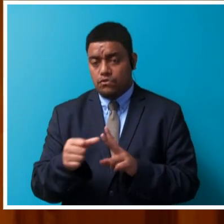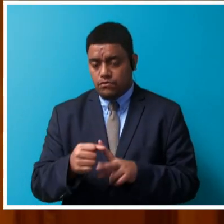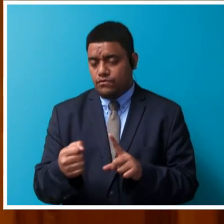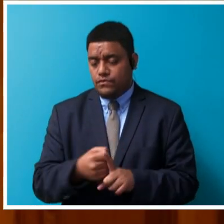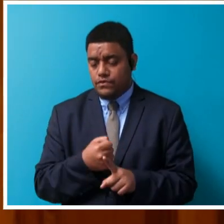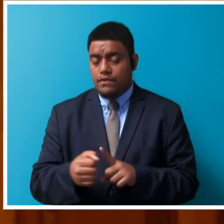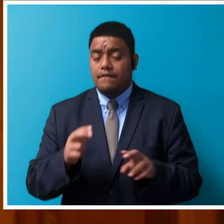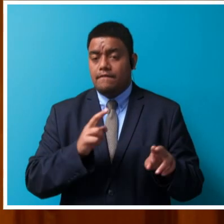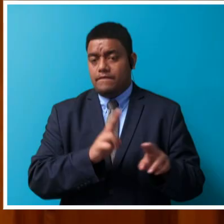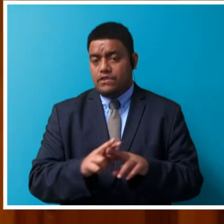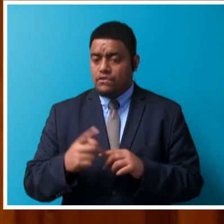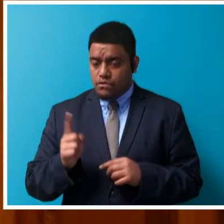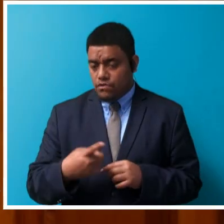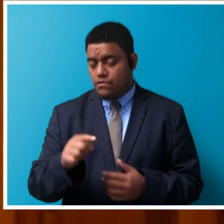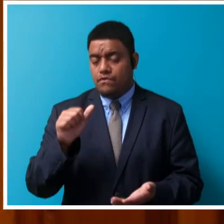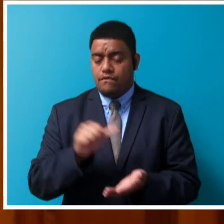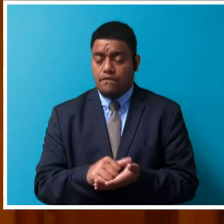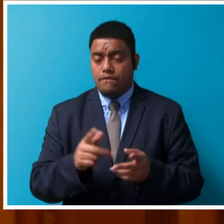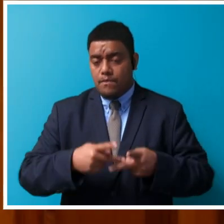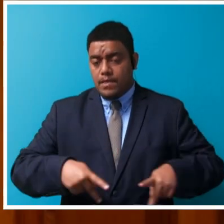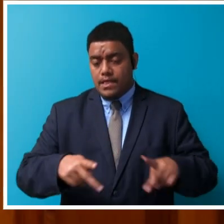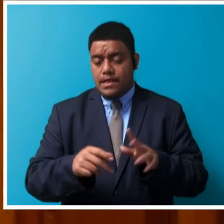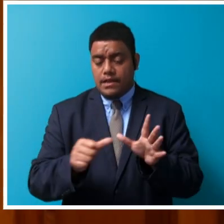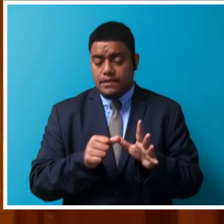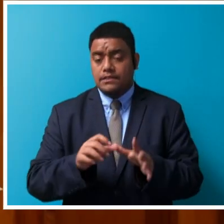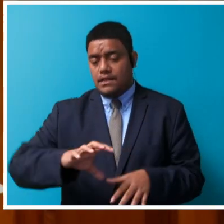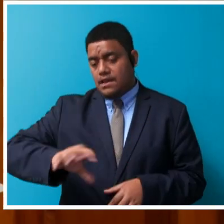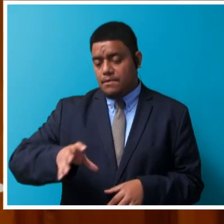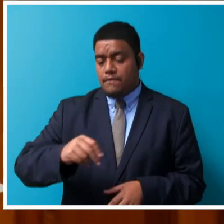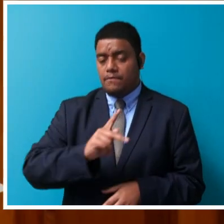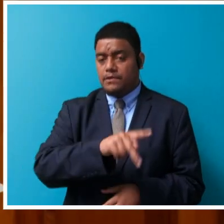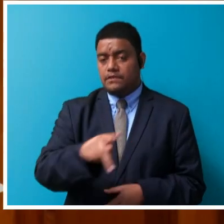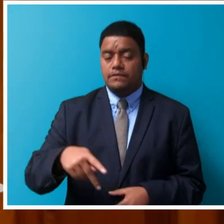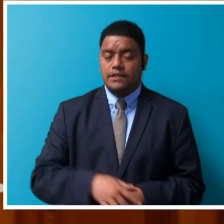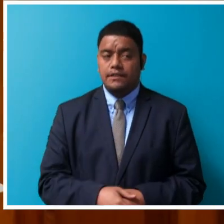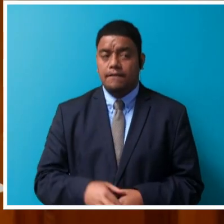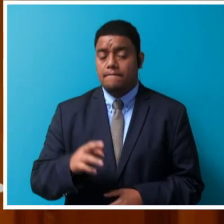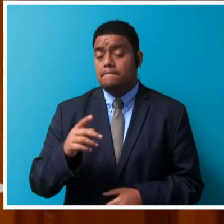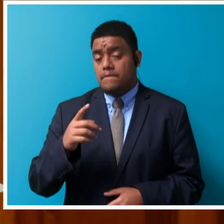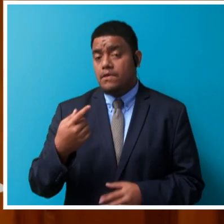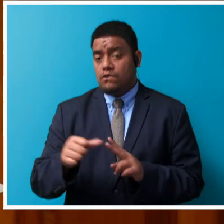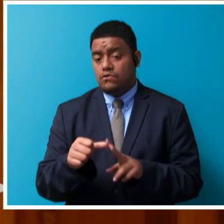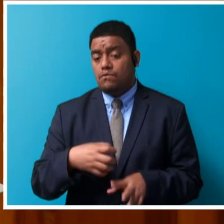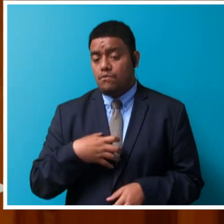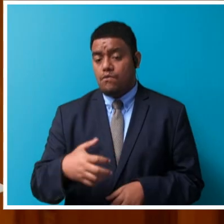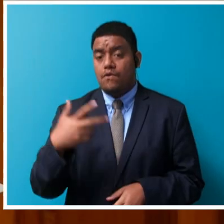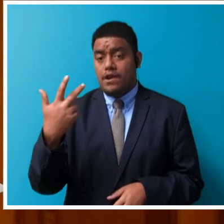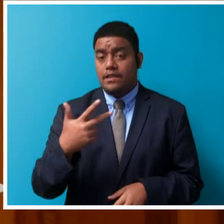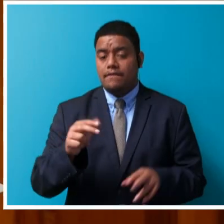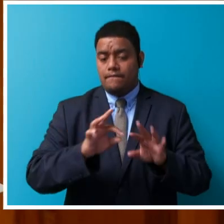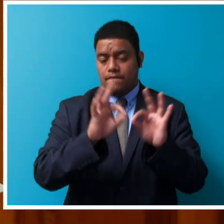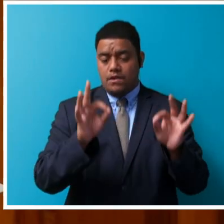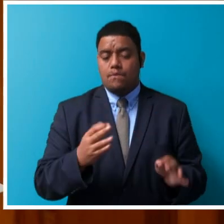Fiji to maintain its rightful place as the diplomatic hub of the Pacific. Furthermore, the aid-in-kind framework